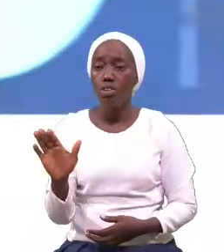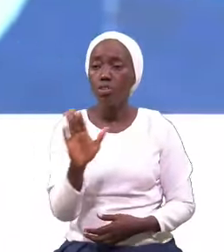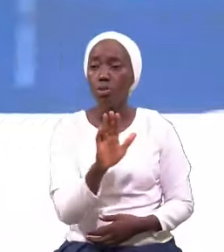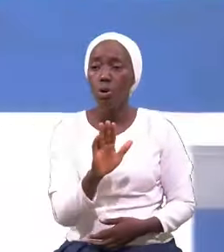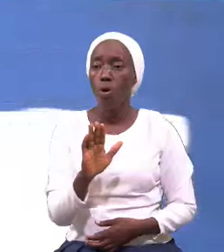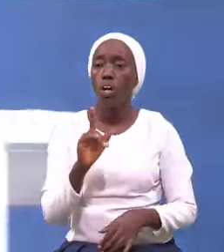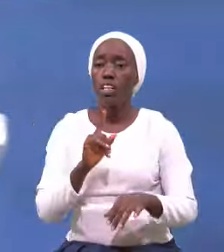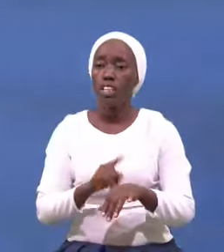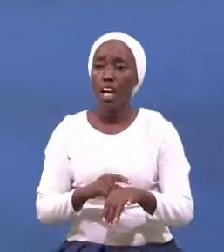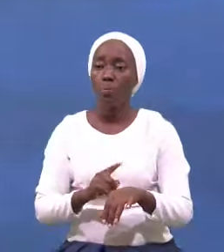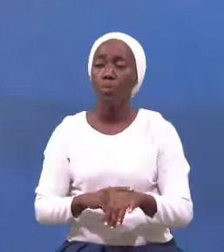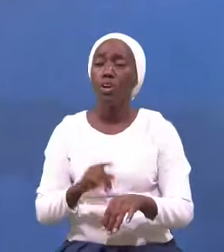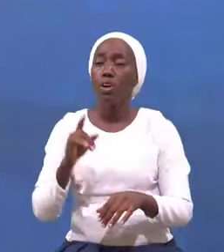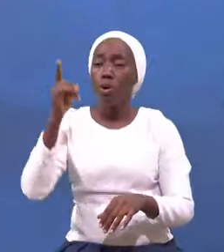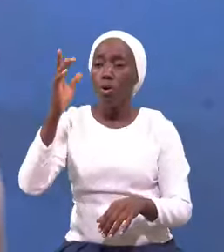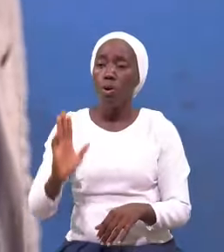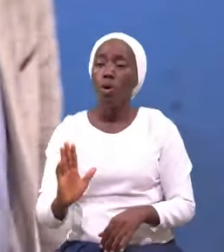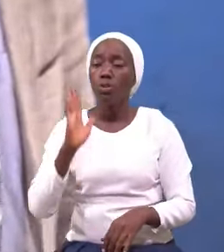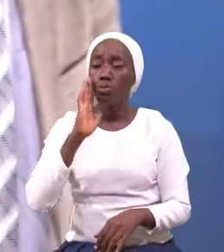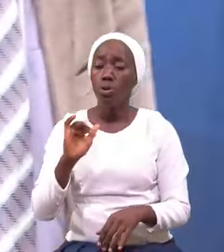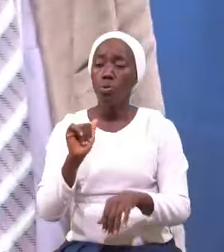God will work wonders through you.